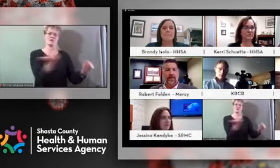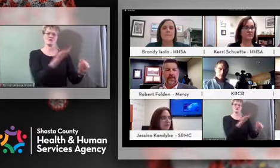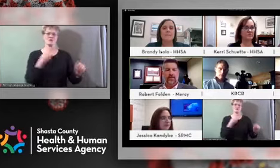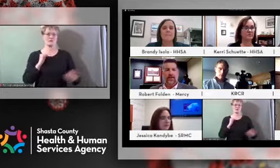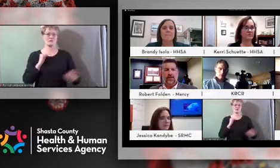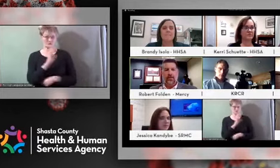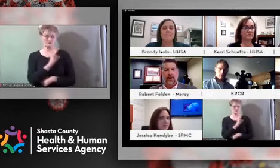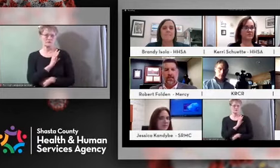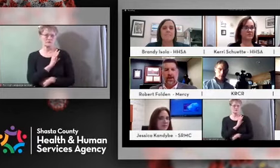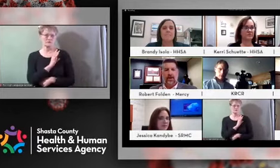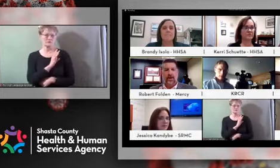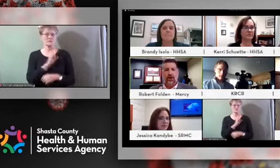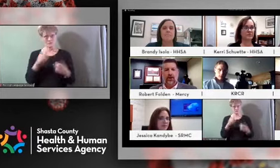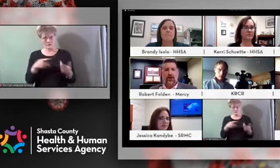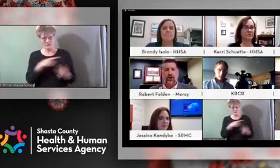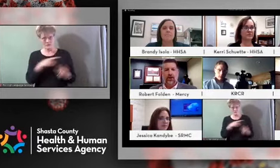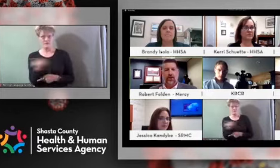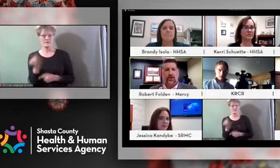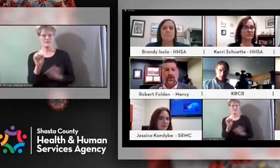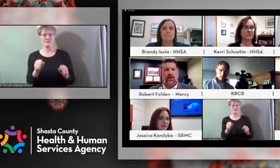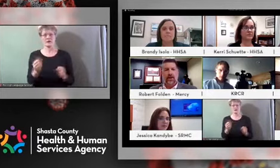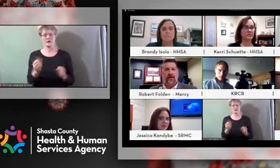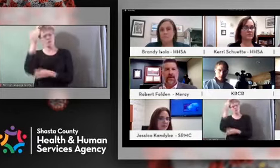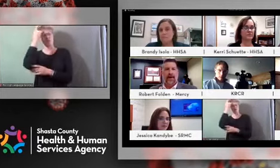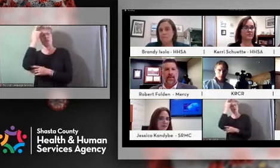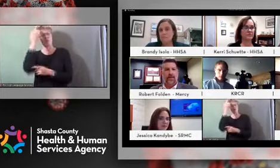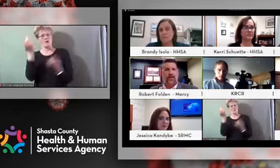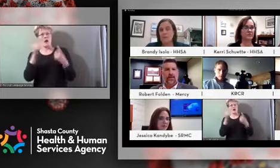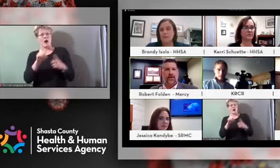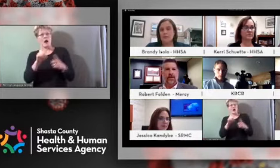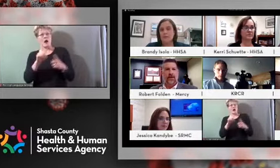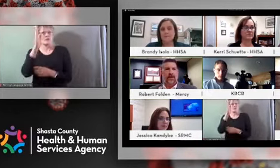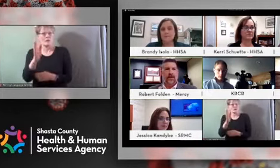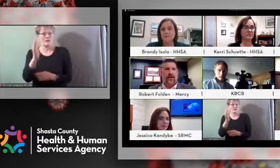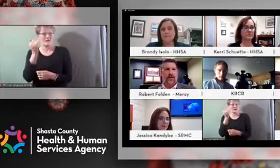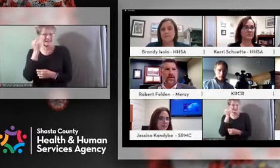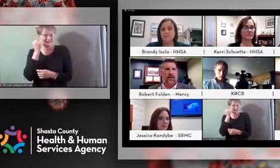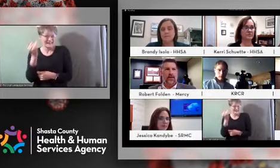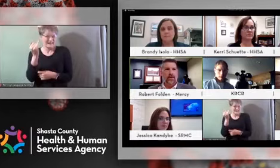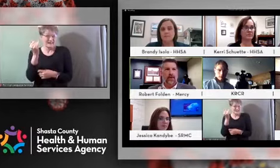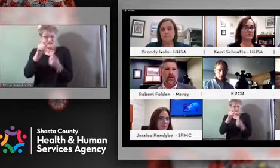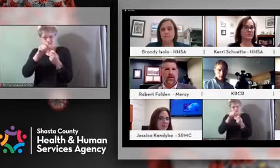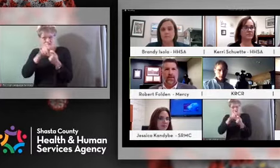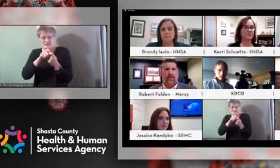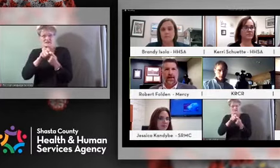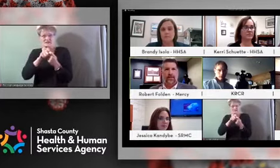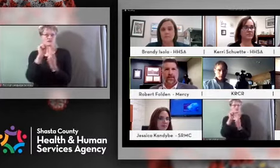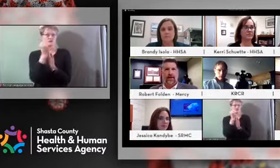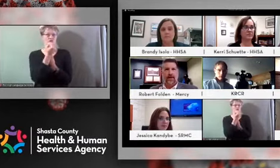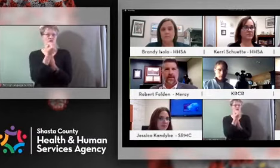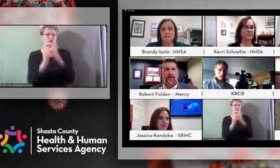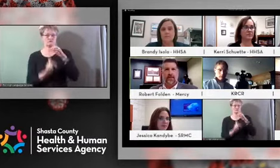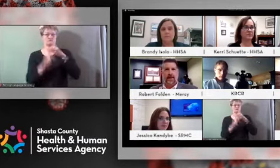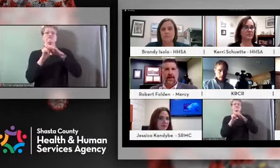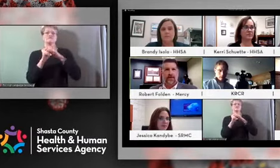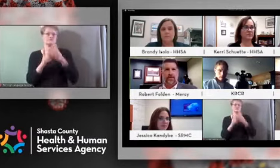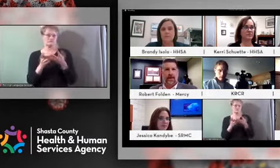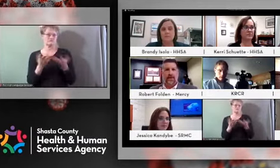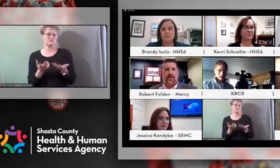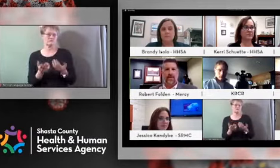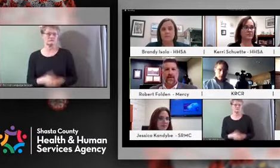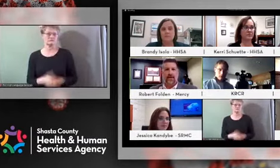of this is what might occur should an event happen. So again, I made the comment earlier about failing to